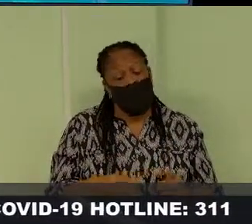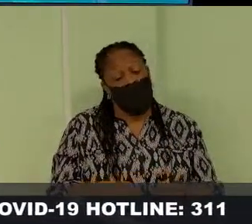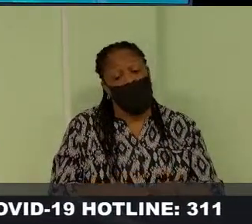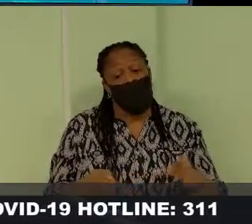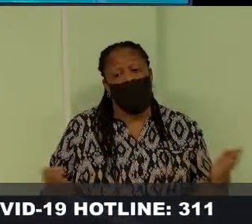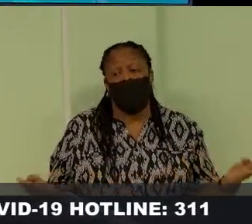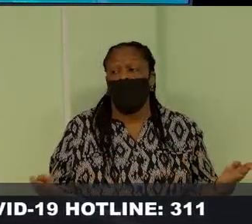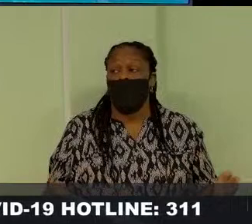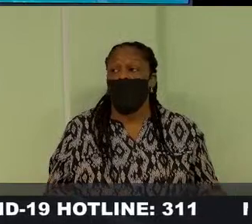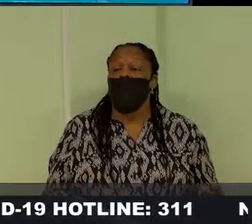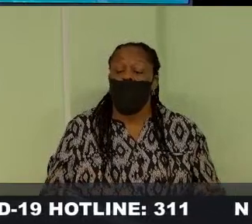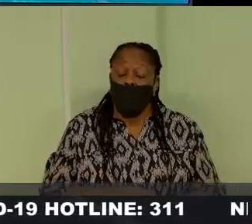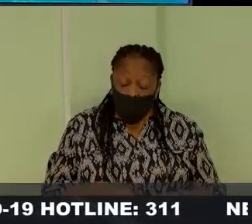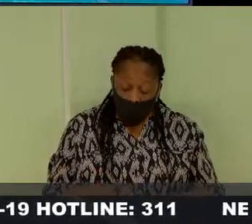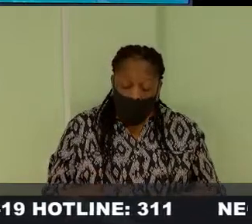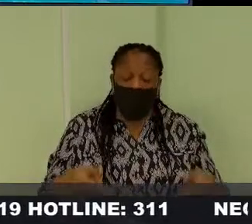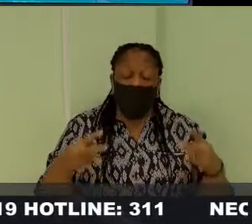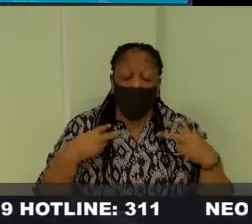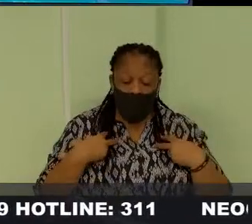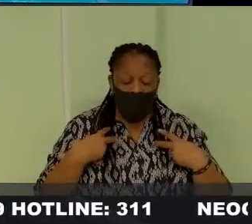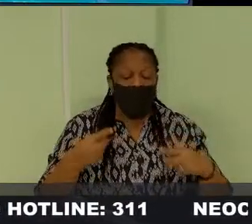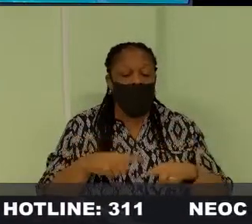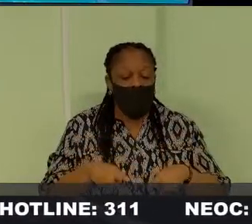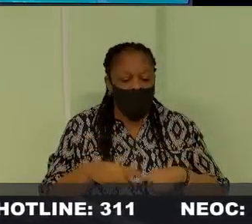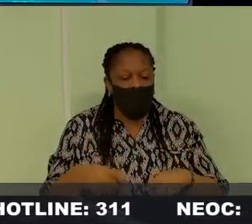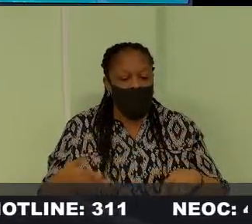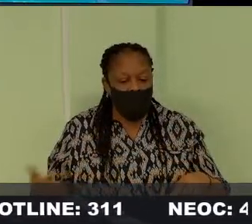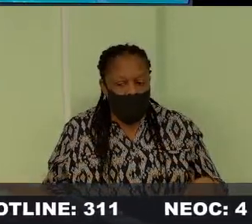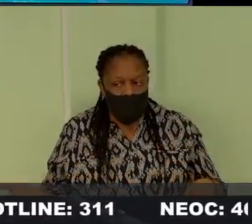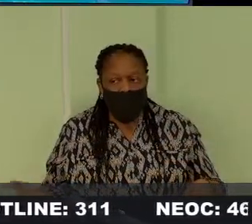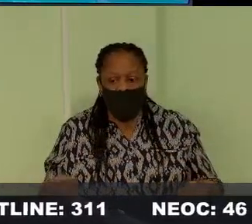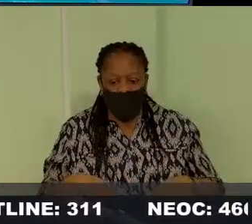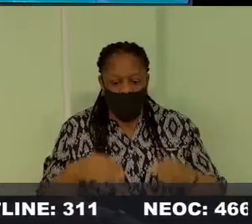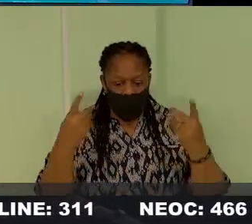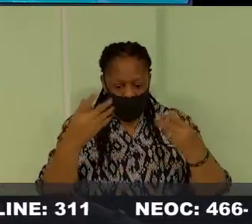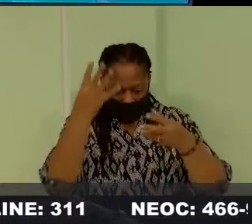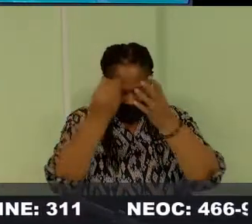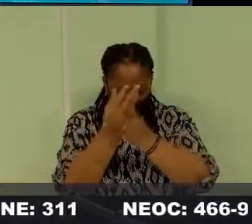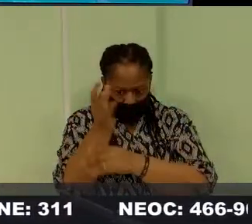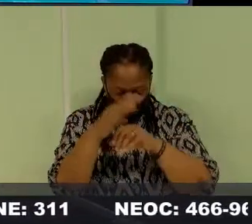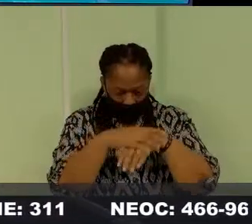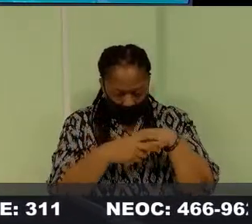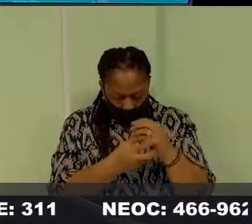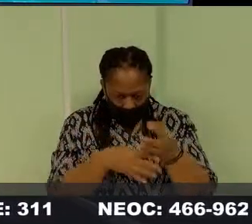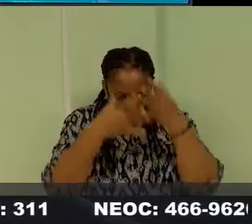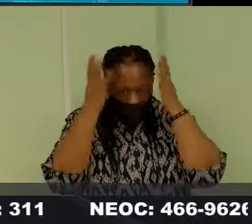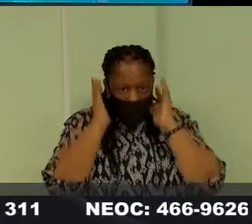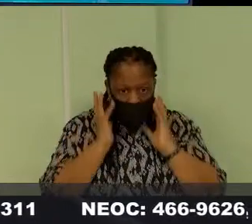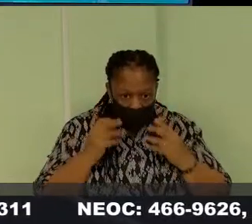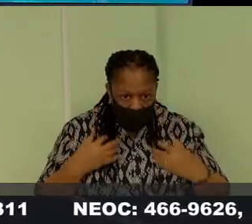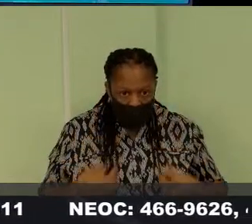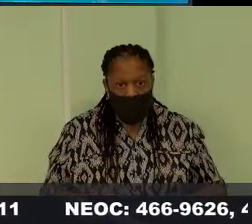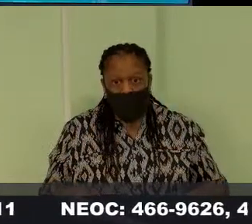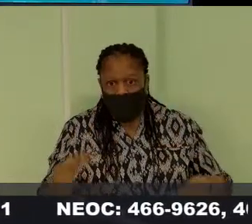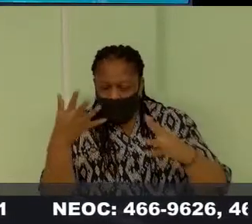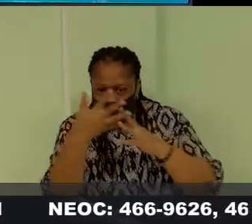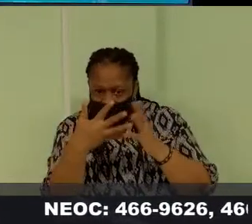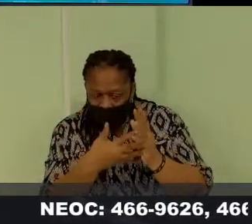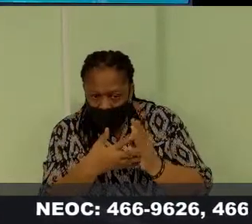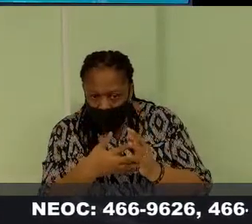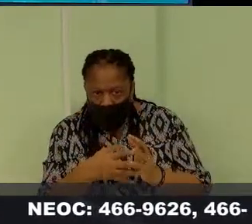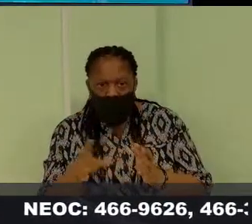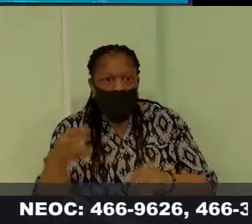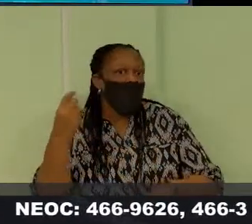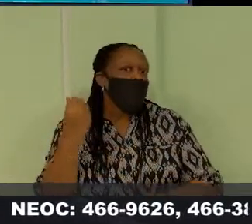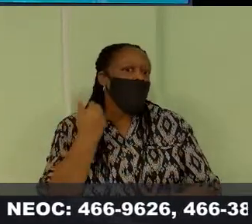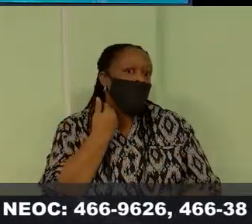we'll have the necessary things in place to mitigate the risk. And so I think that persons can rest assured that we should be able to pick